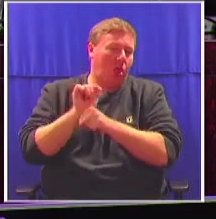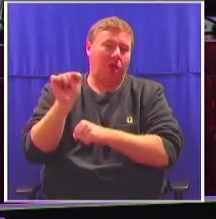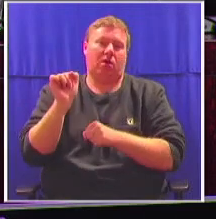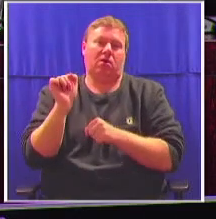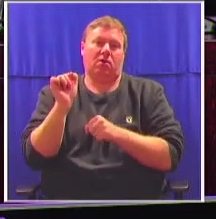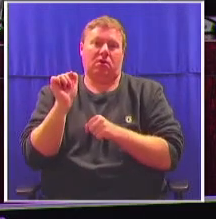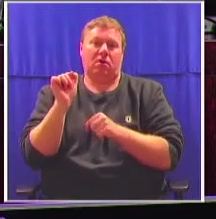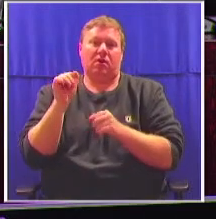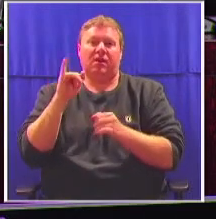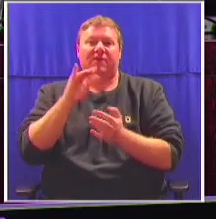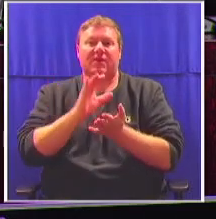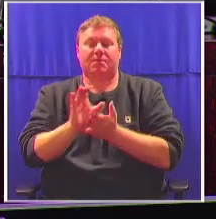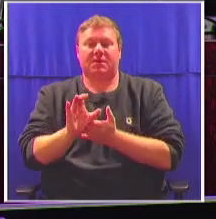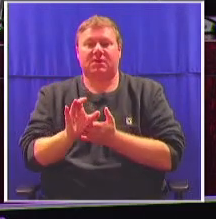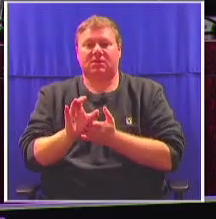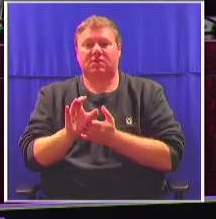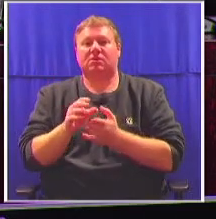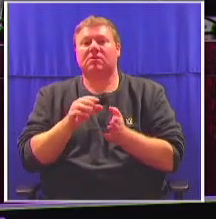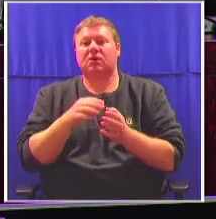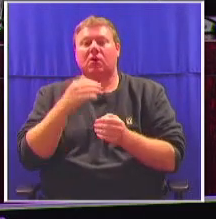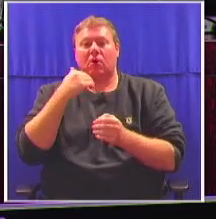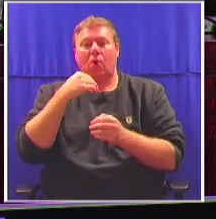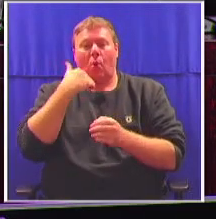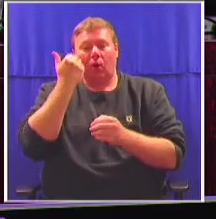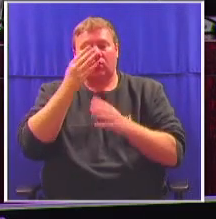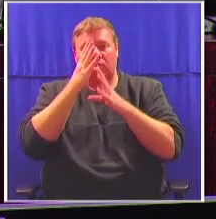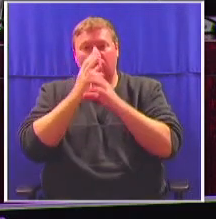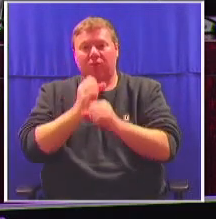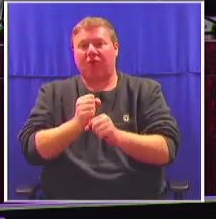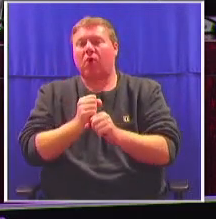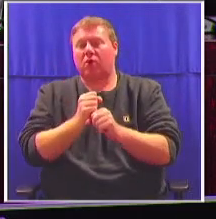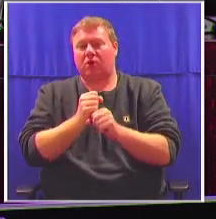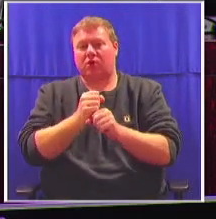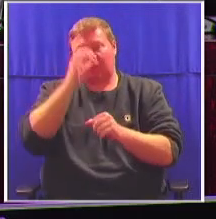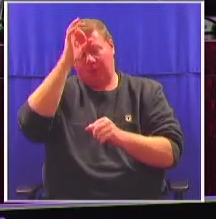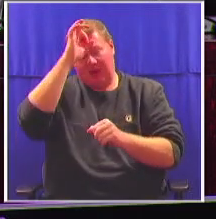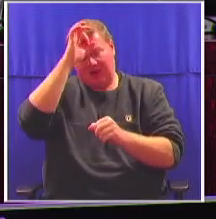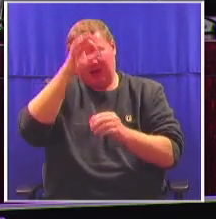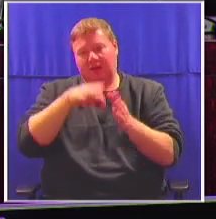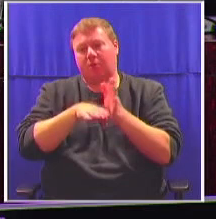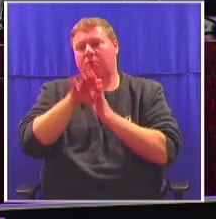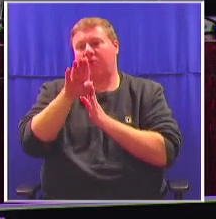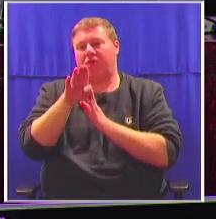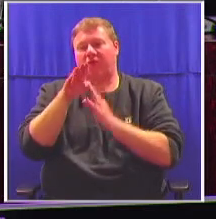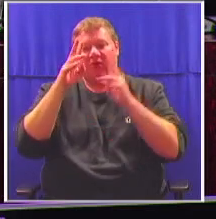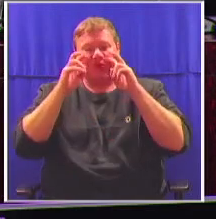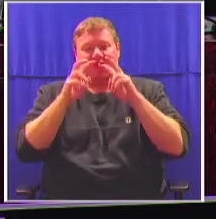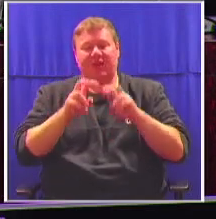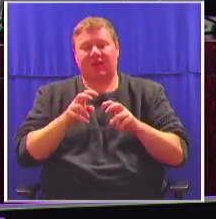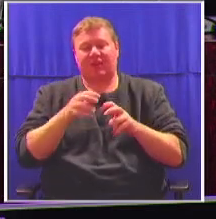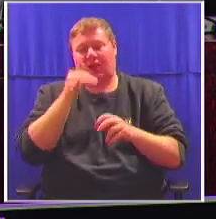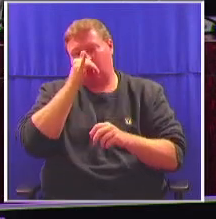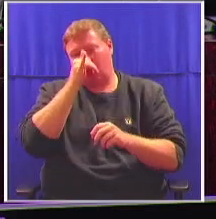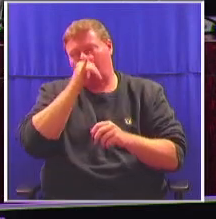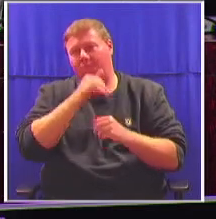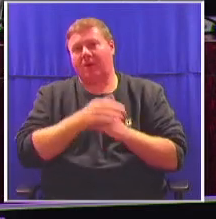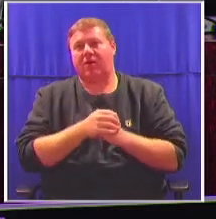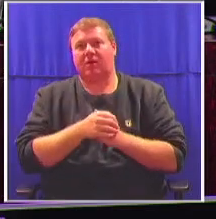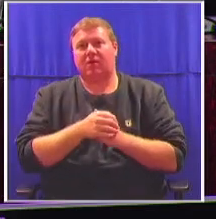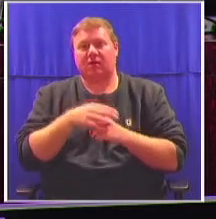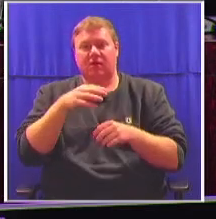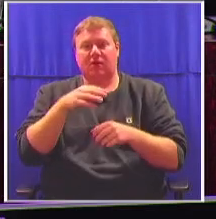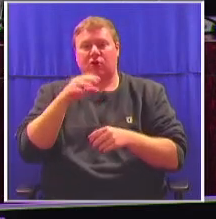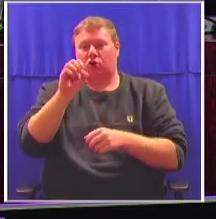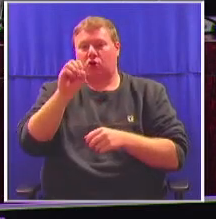focus is on improving the capacity of the police to prevent and investigate crime. In the State of the